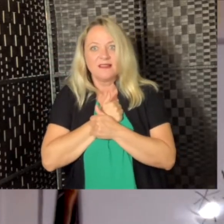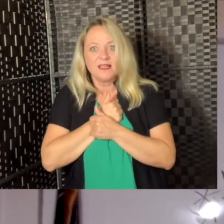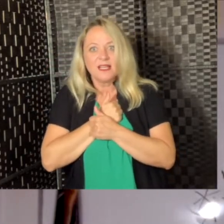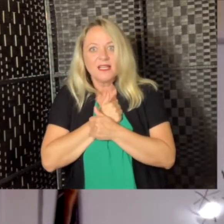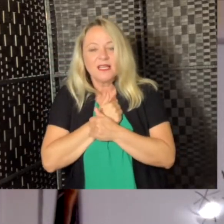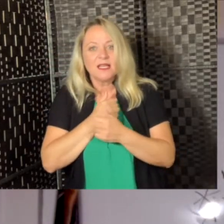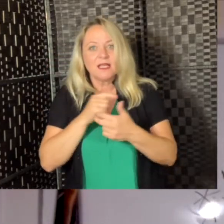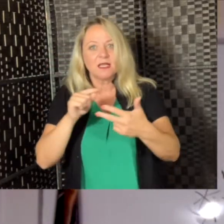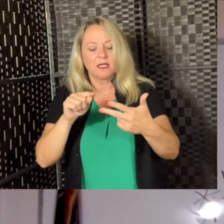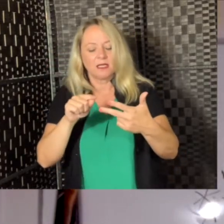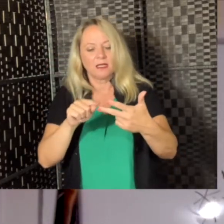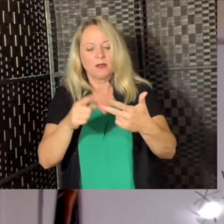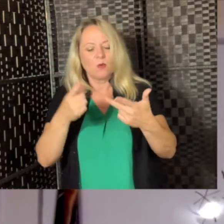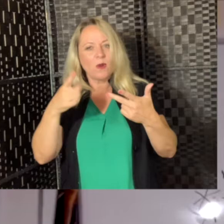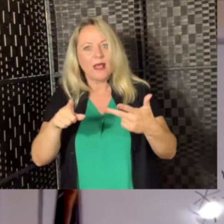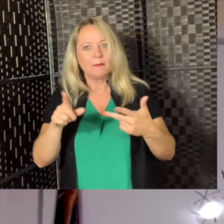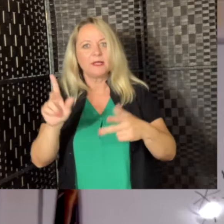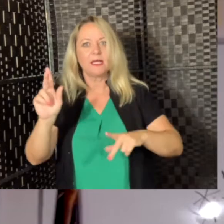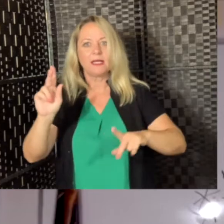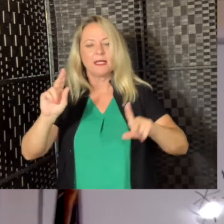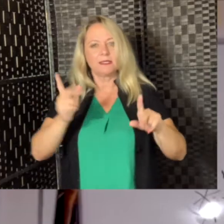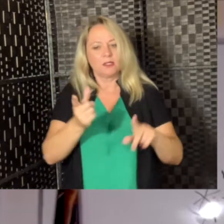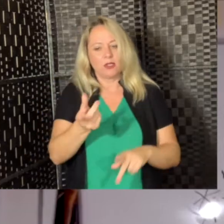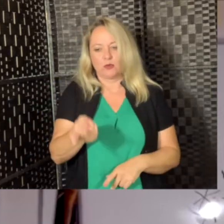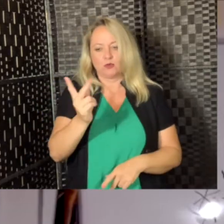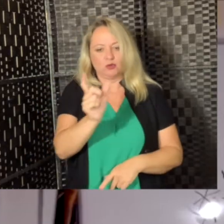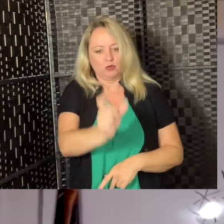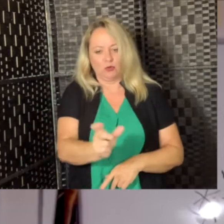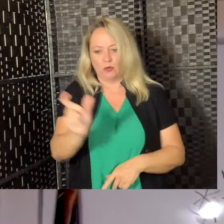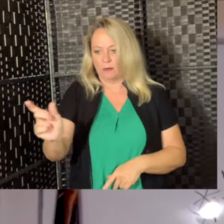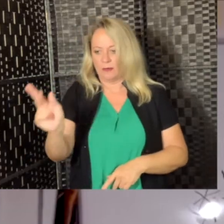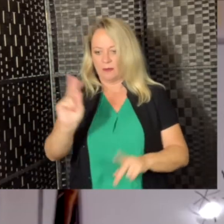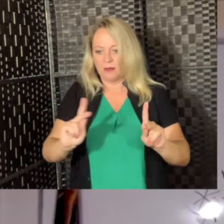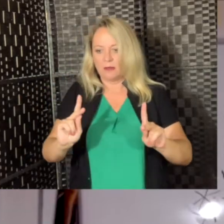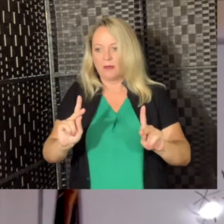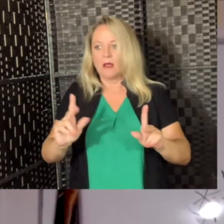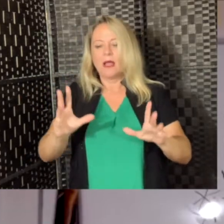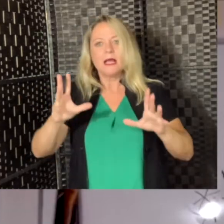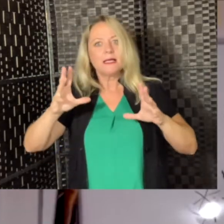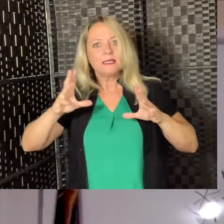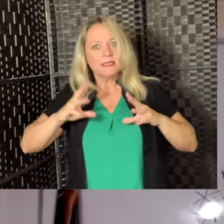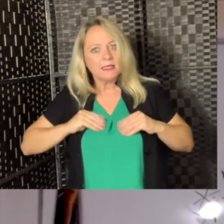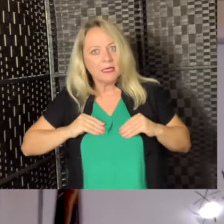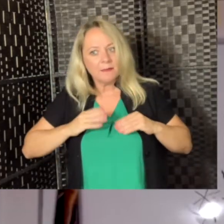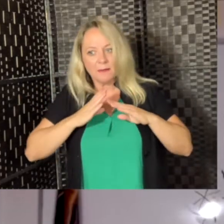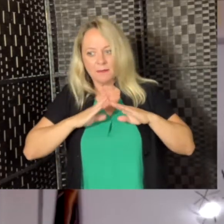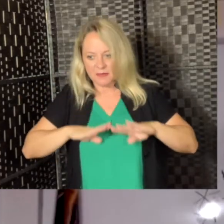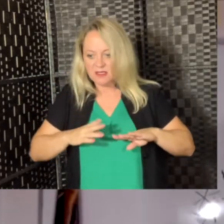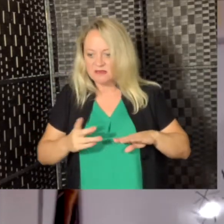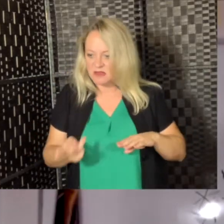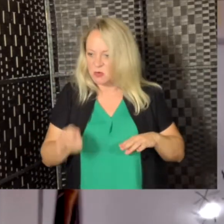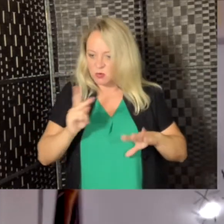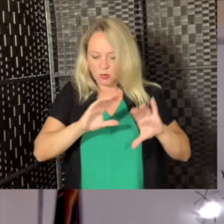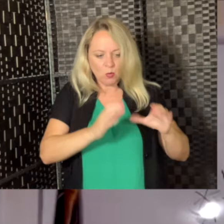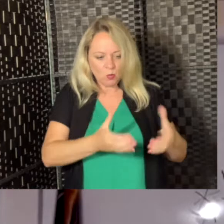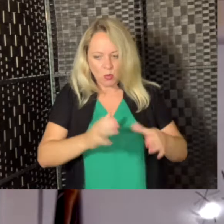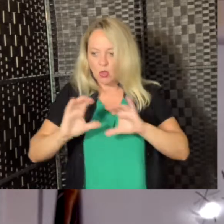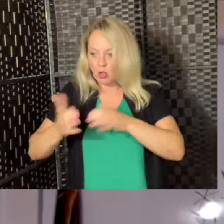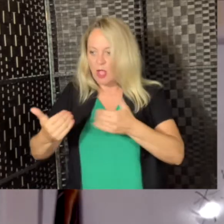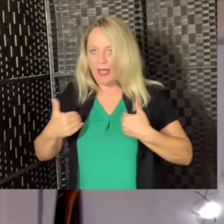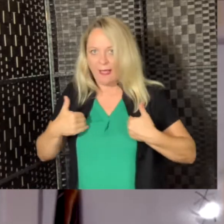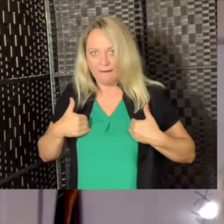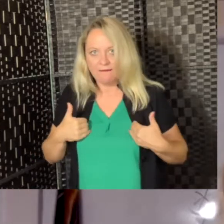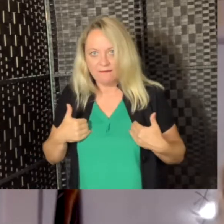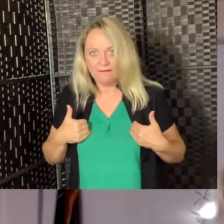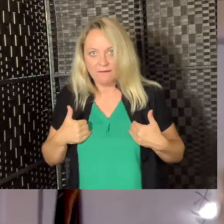at, that there are, yes, two worlds, can't solve that. If there are two